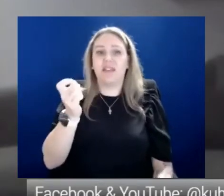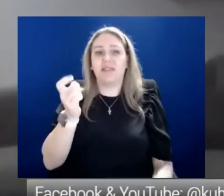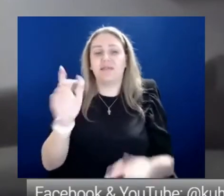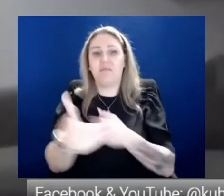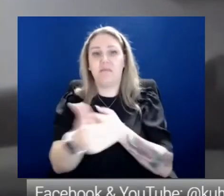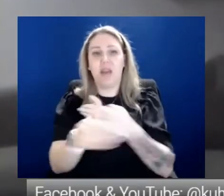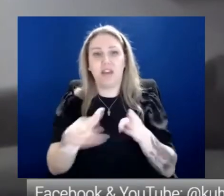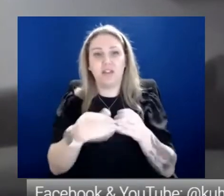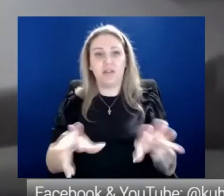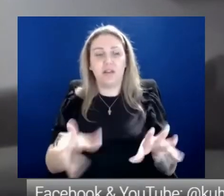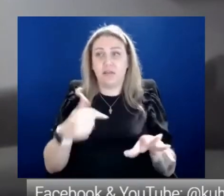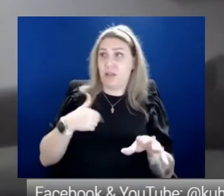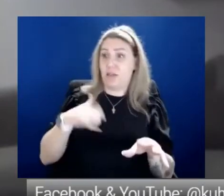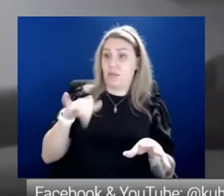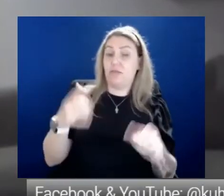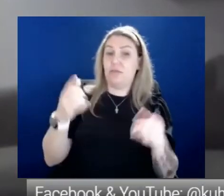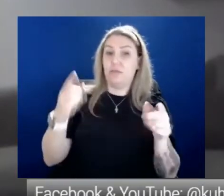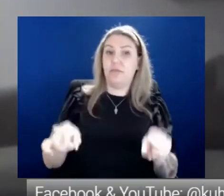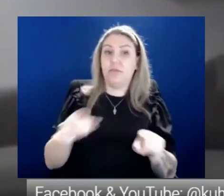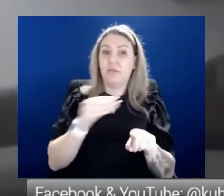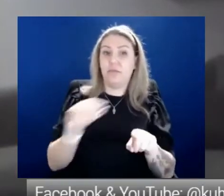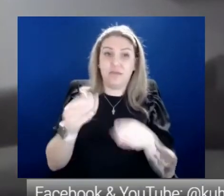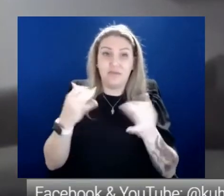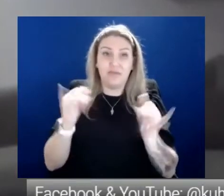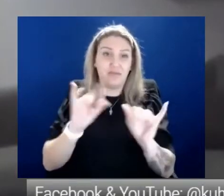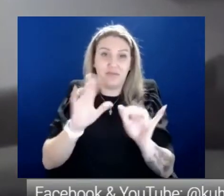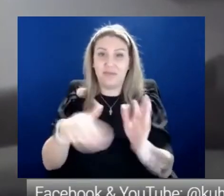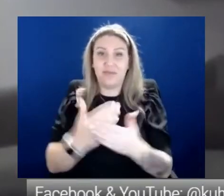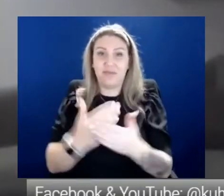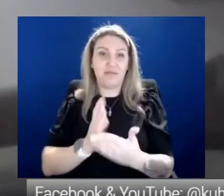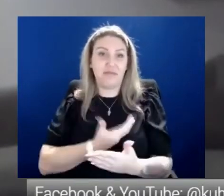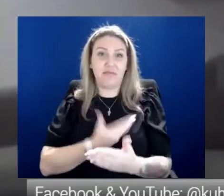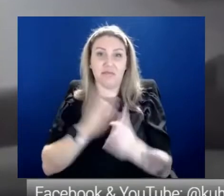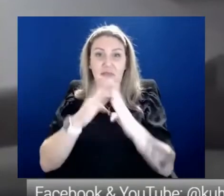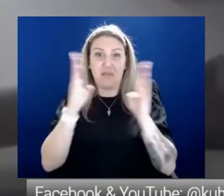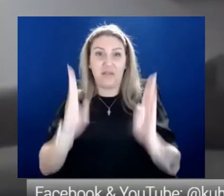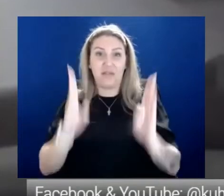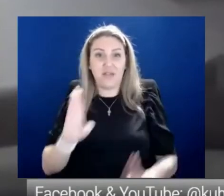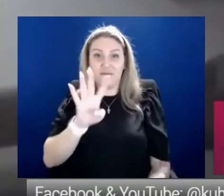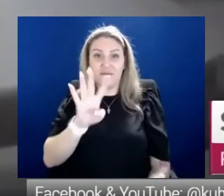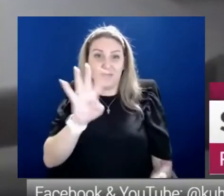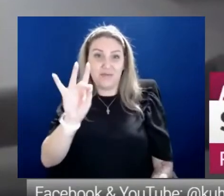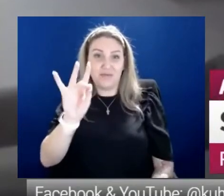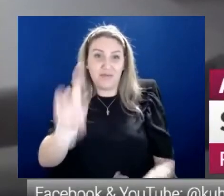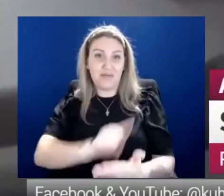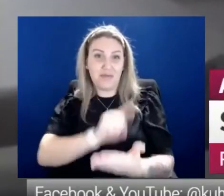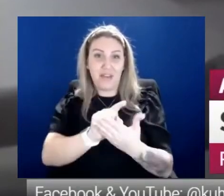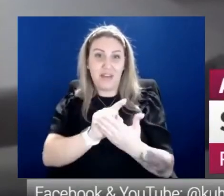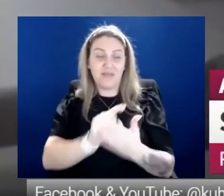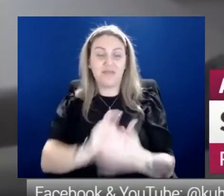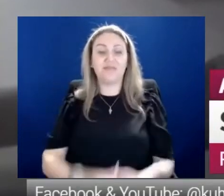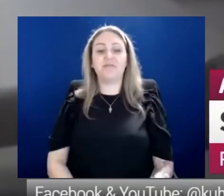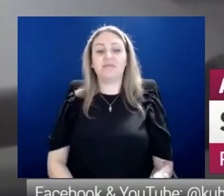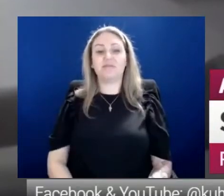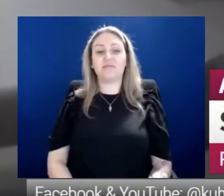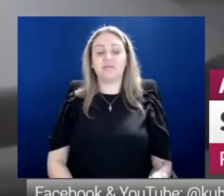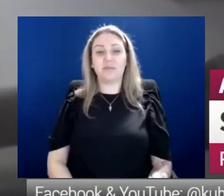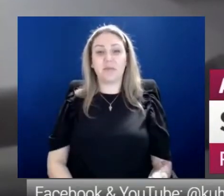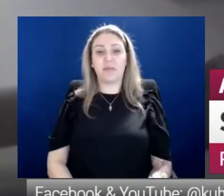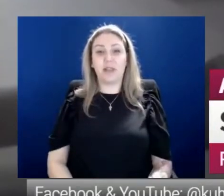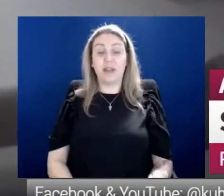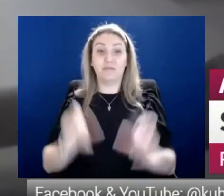happen and it still was at our house within 48 hours. So it's certainly an amazing